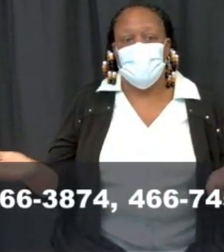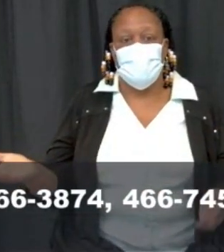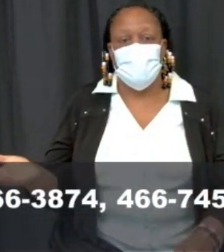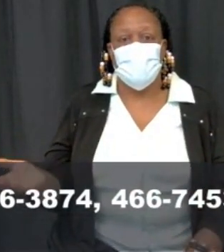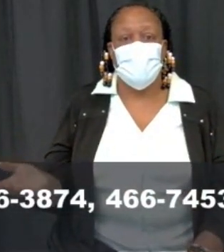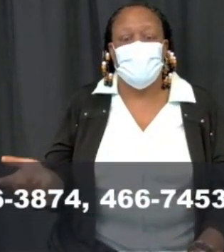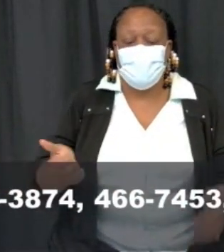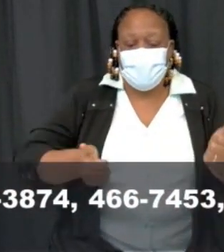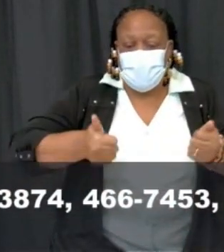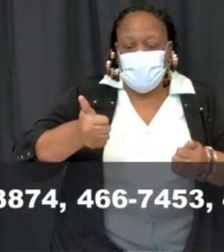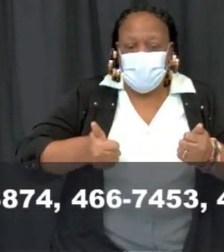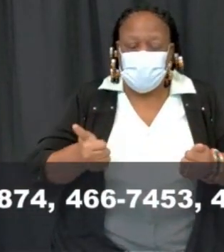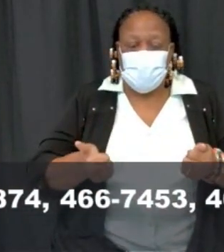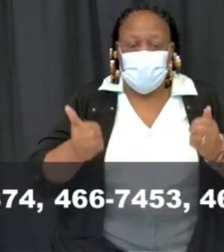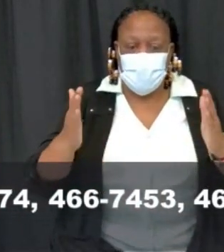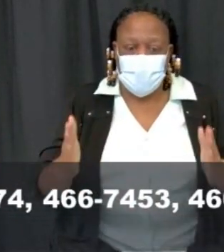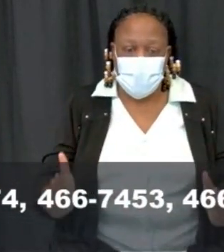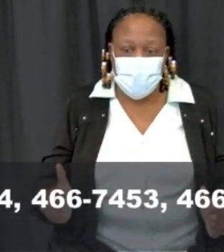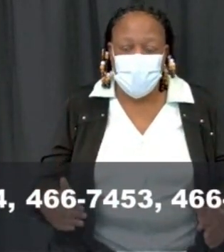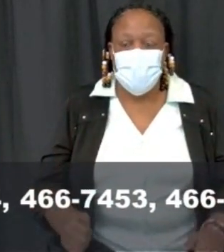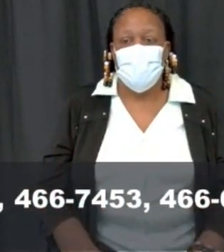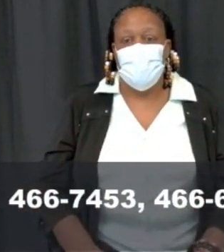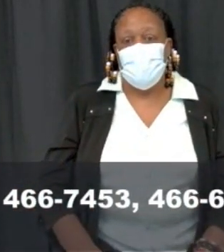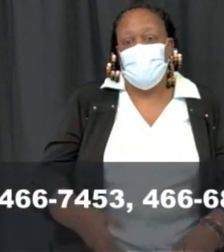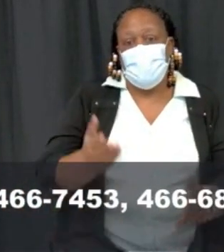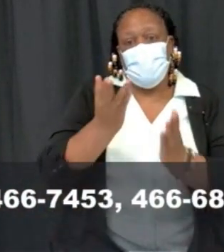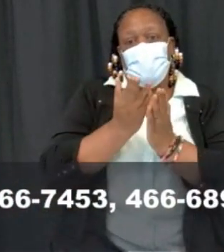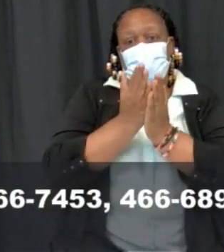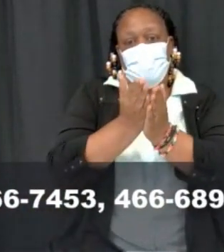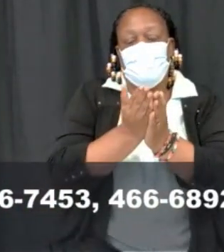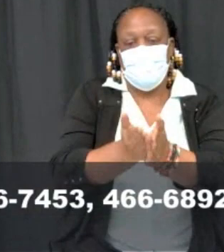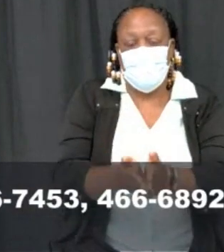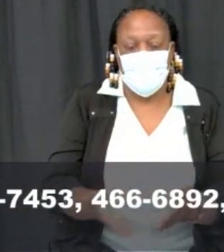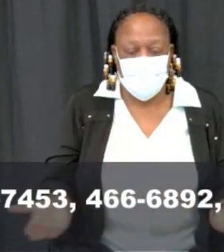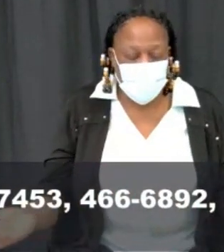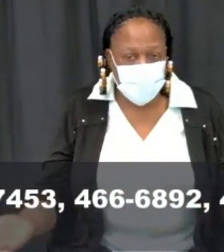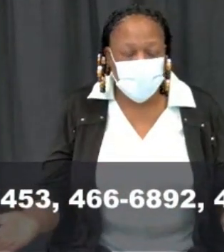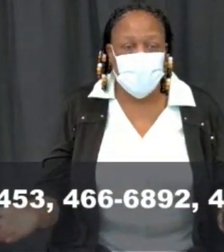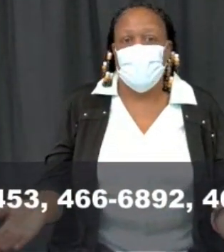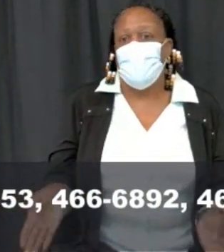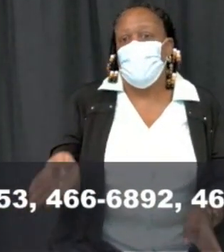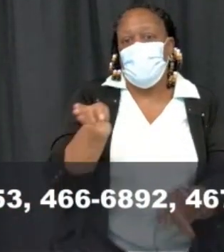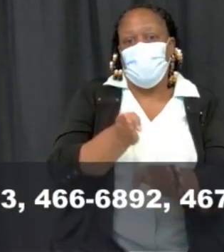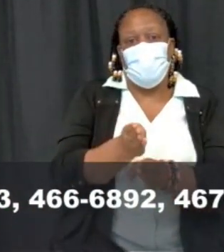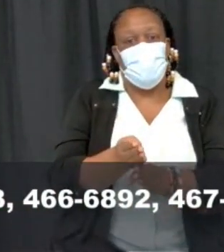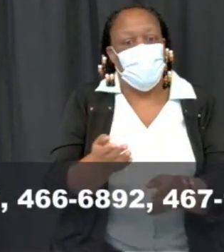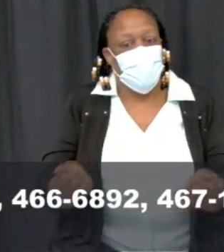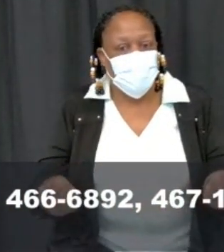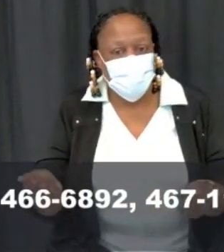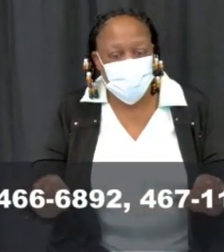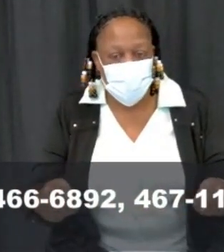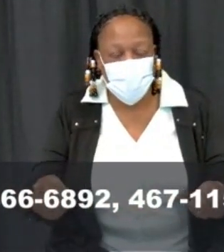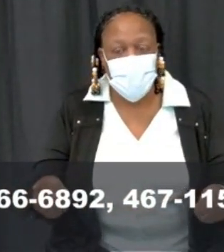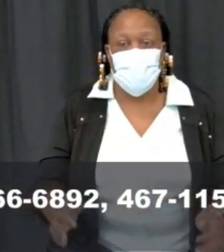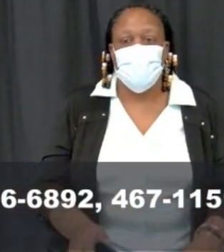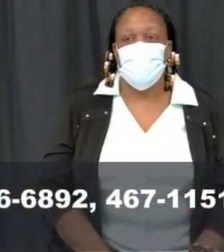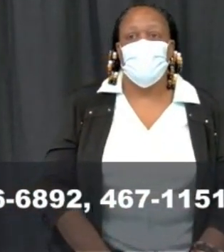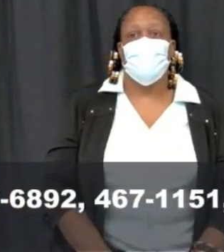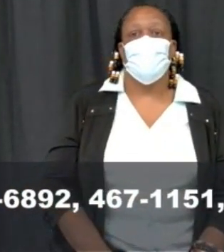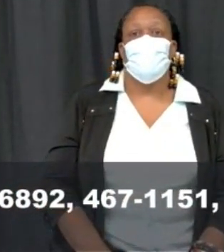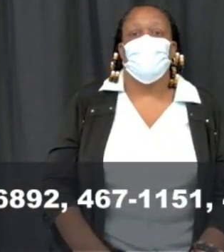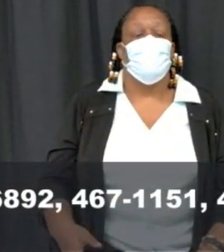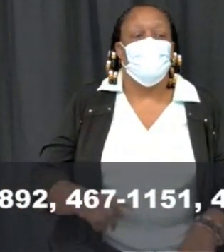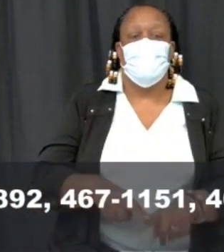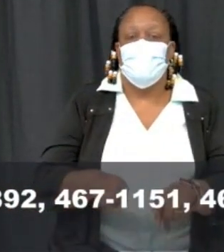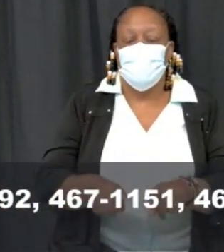COVID-19 taxis, approved COVID-19 ferry operators, motor omnibuses, gas stations, courier services,